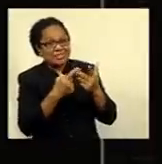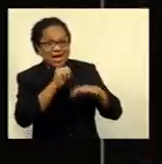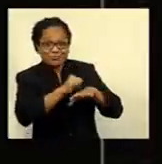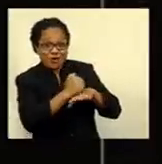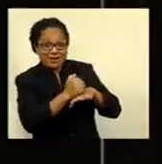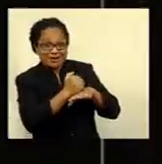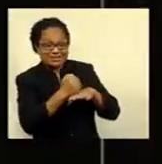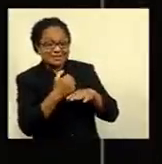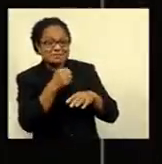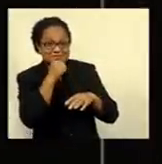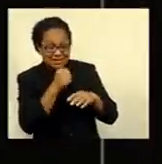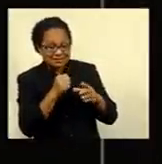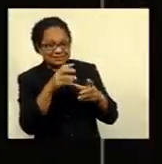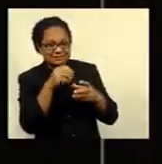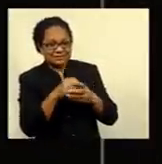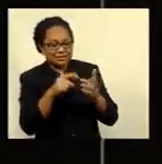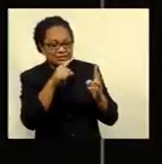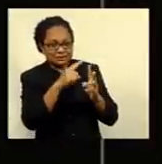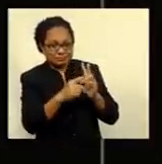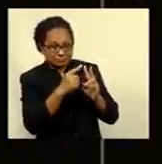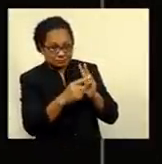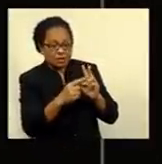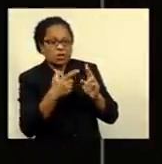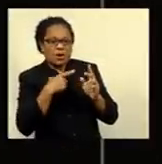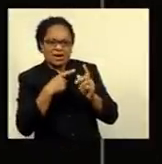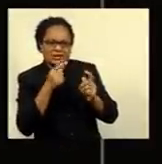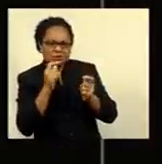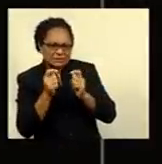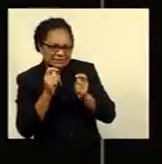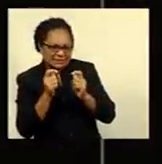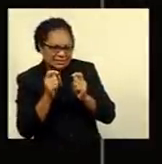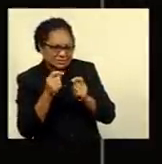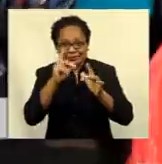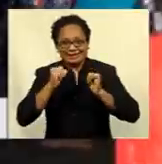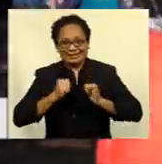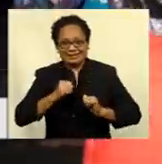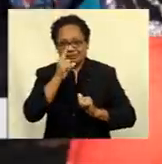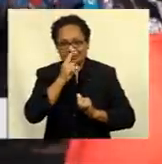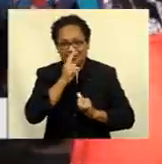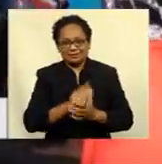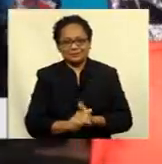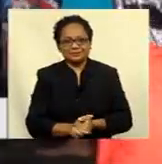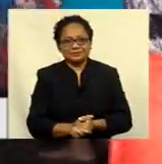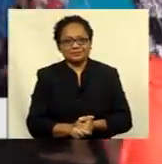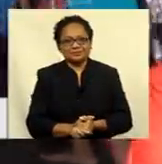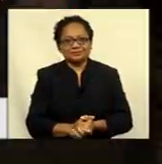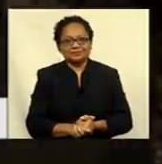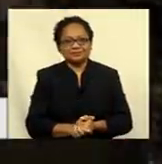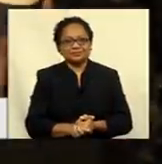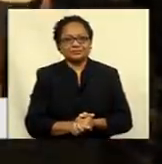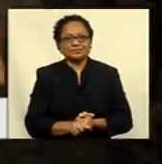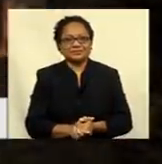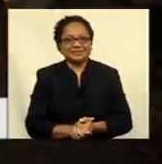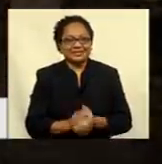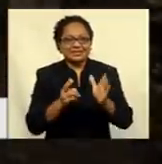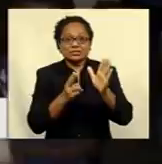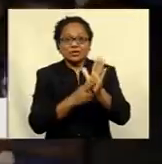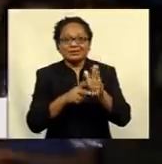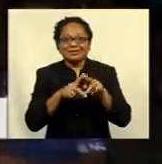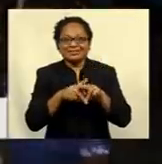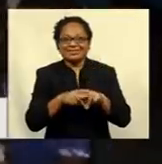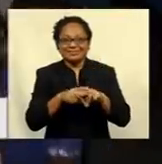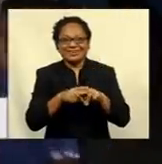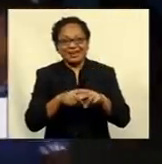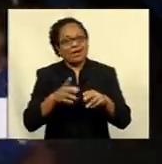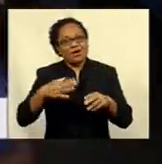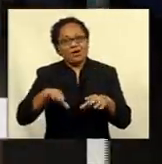latest film to test the durability of theatres against the comfort of streaming. Coming up, Nawaka comes to a standstill